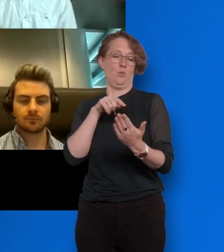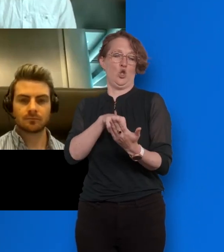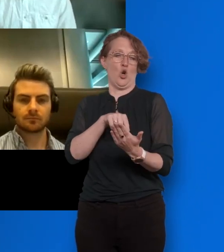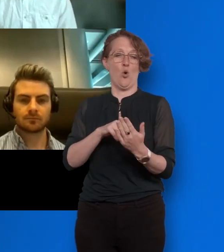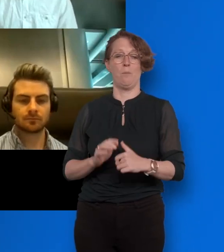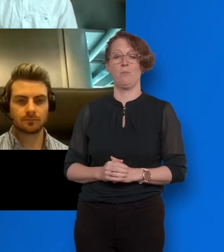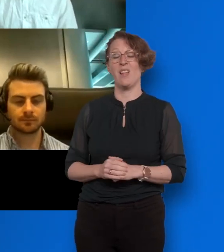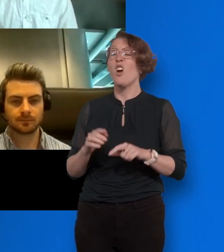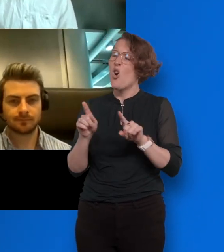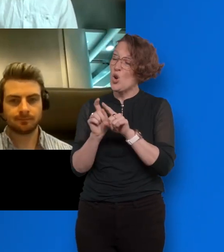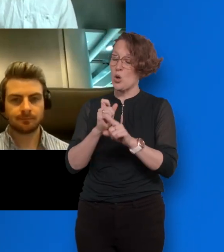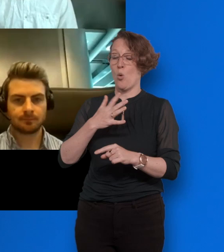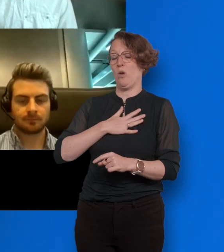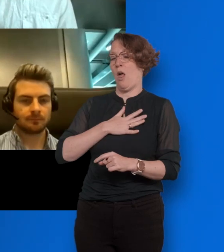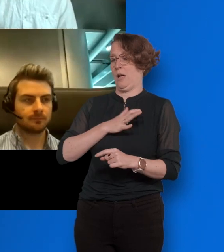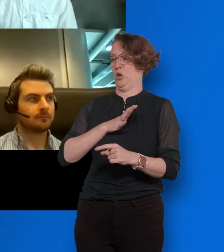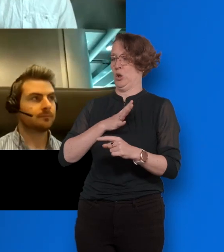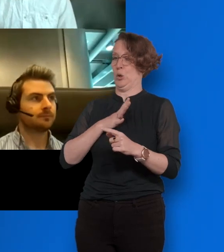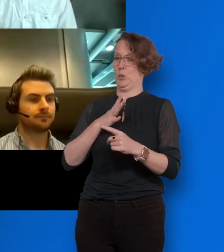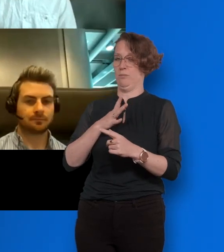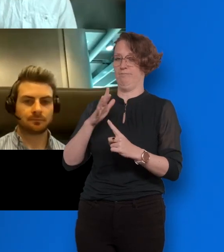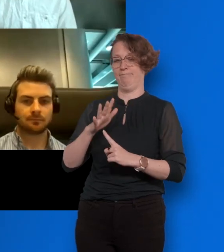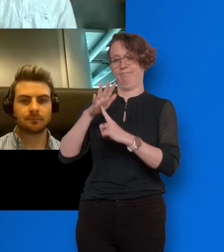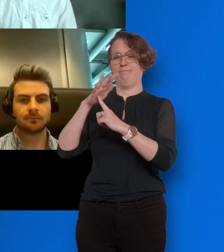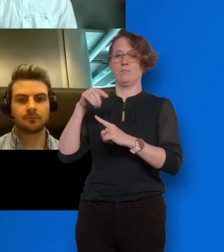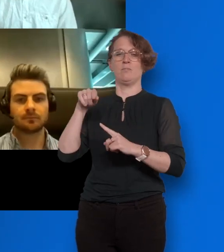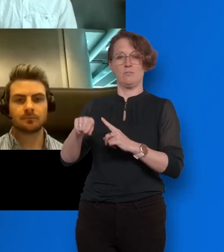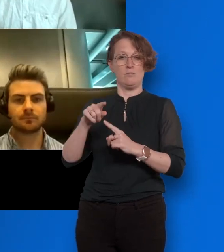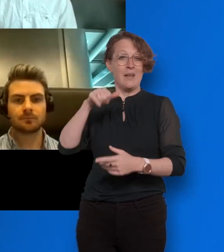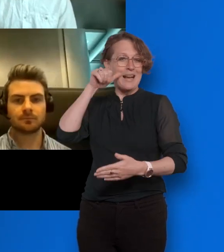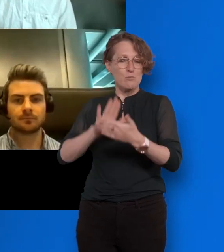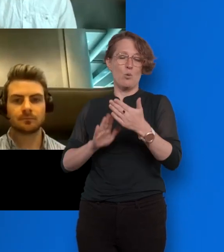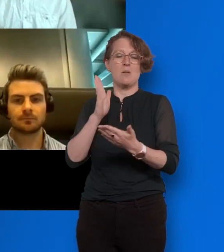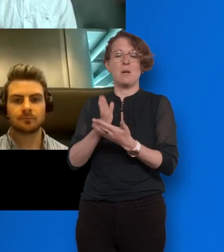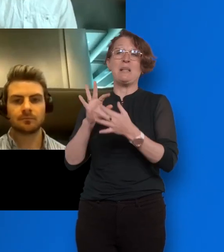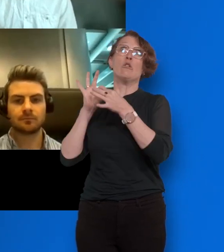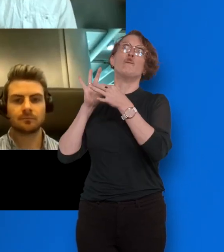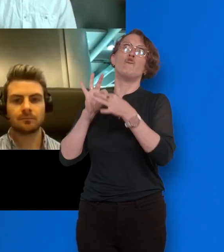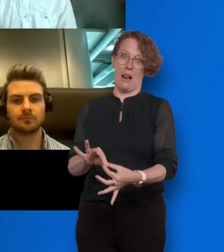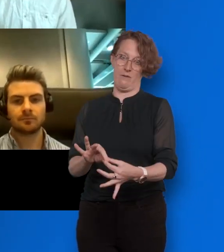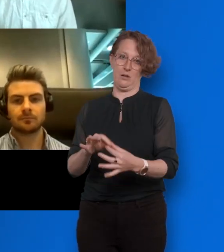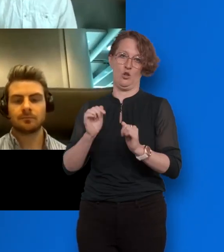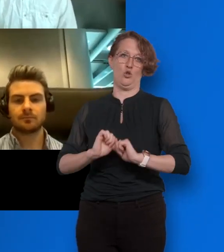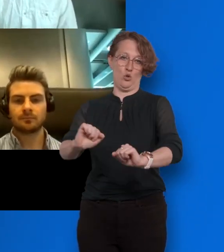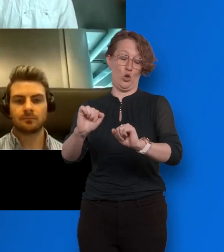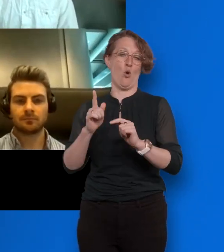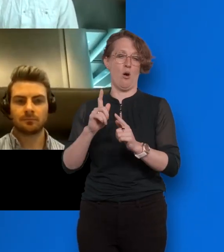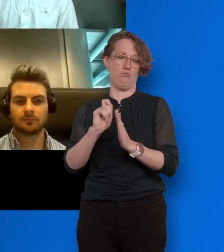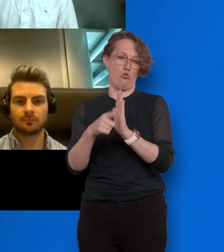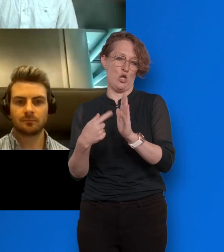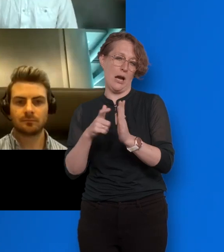I'd like to make is the idea that experience and achievements need to be relevant to the work proposed. So I think